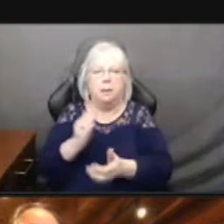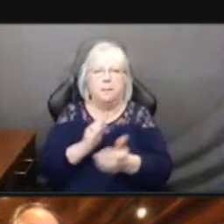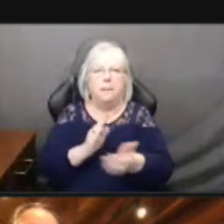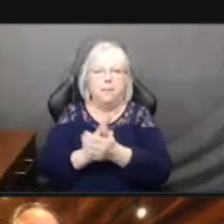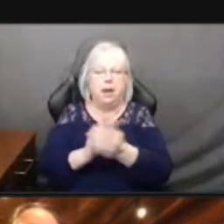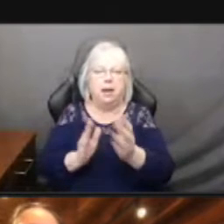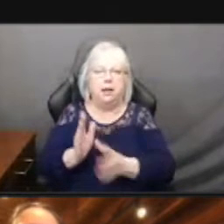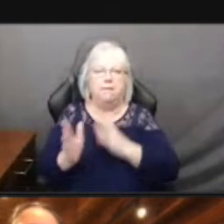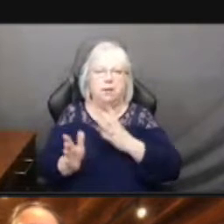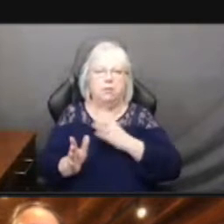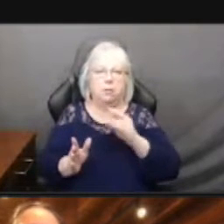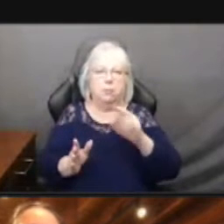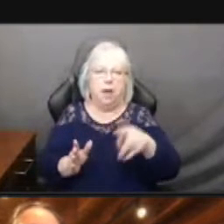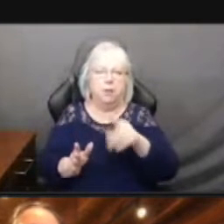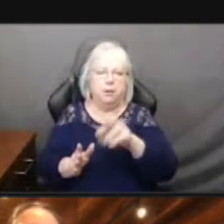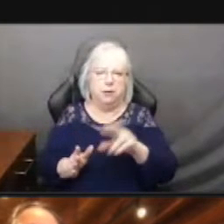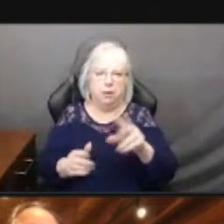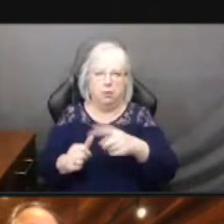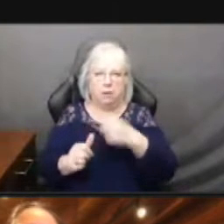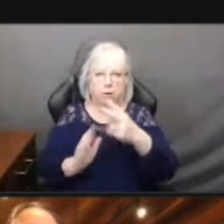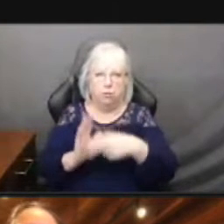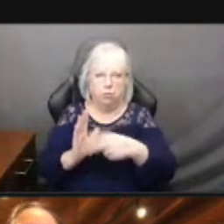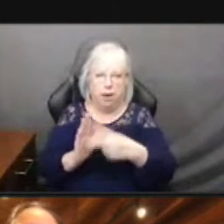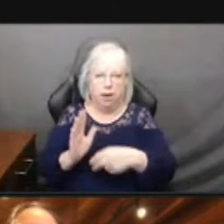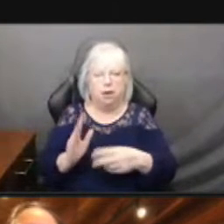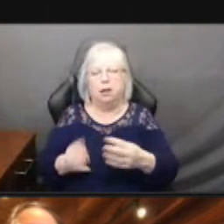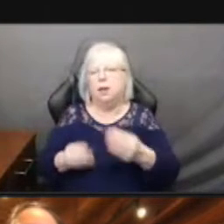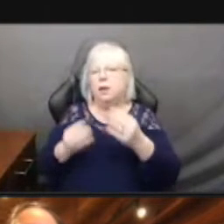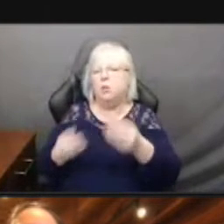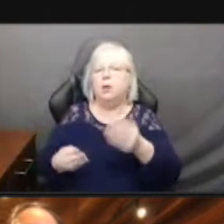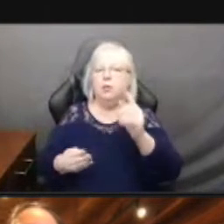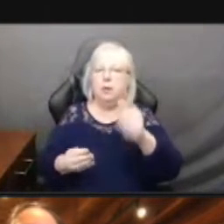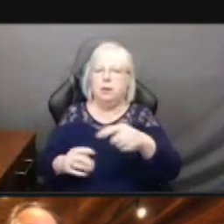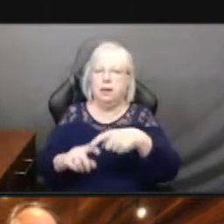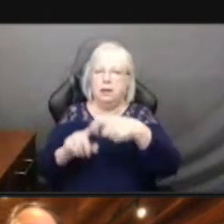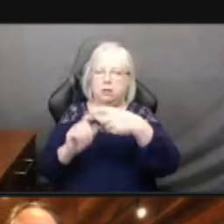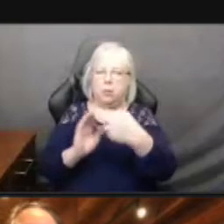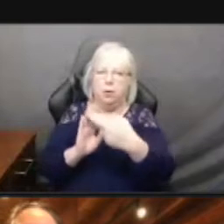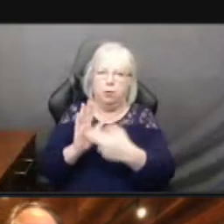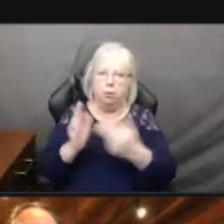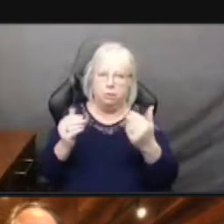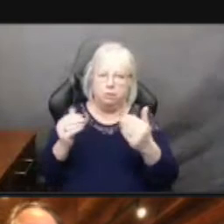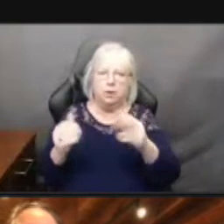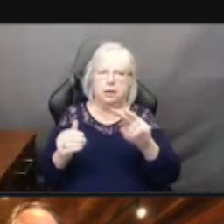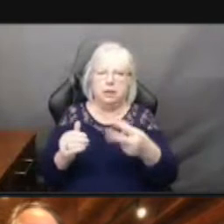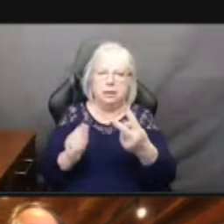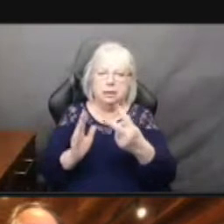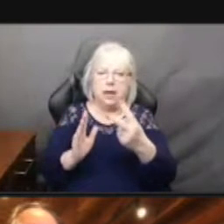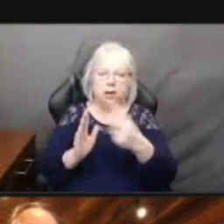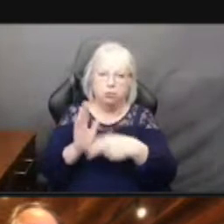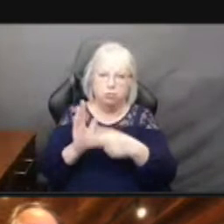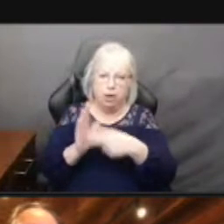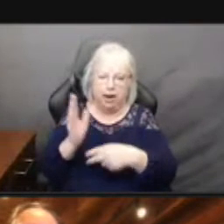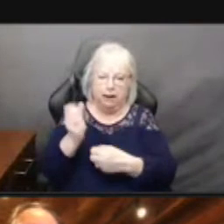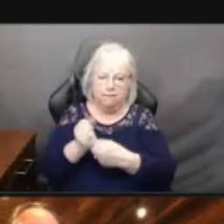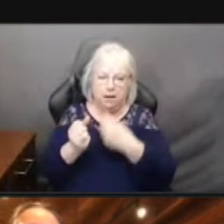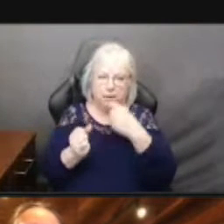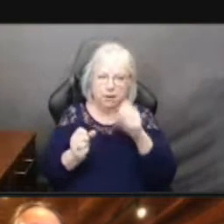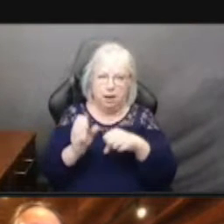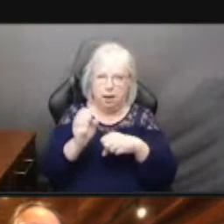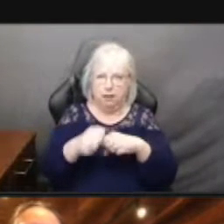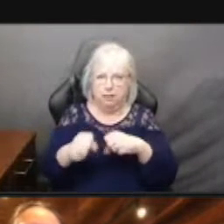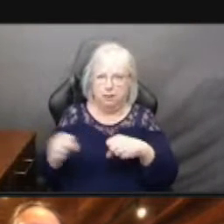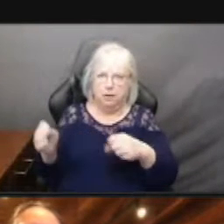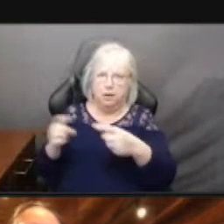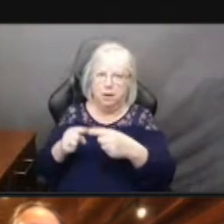Arkansas, and for the purposes, first reading. Move to suspend the rules and place on second reading. There's a motion and second. All those in favor, please say aye.